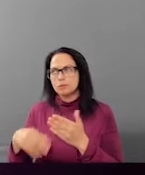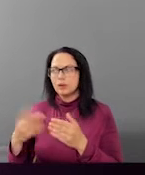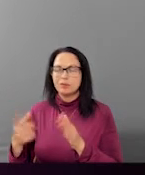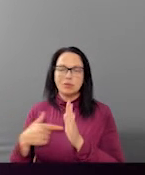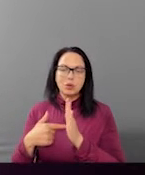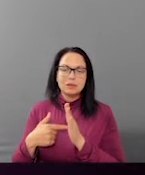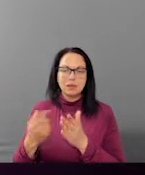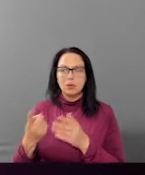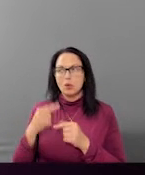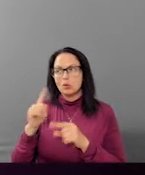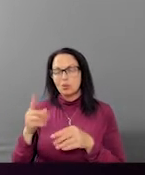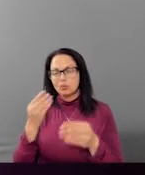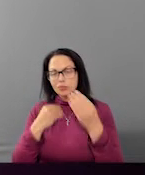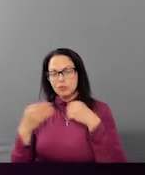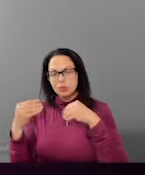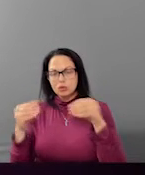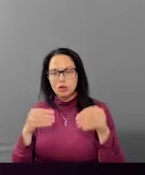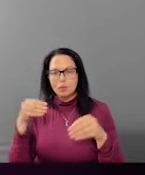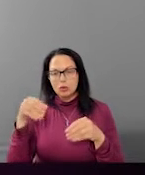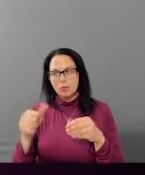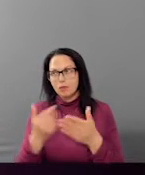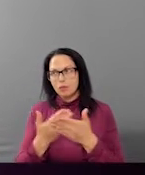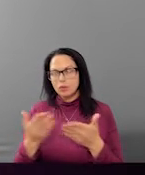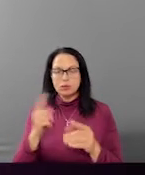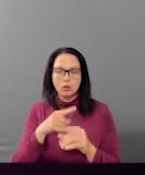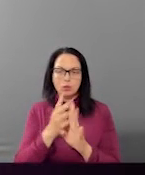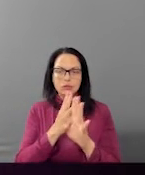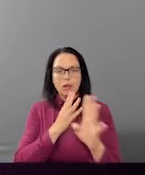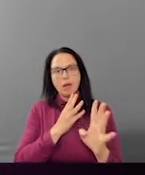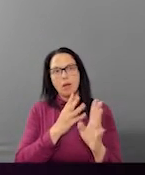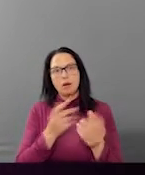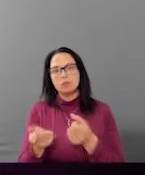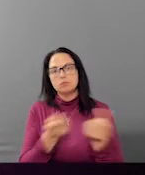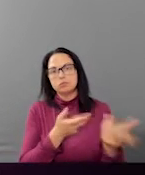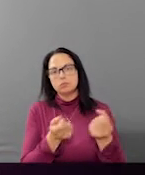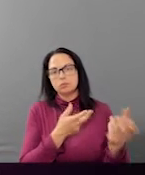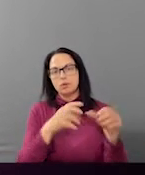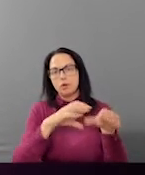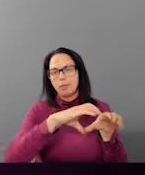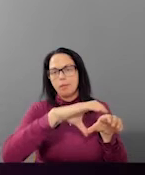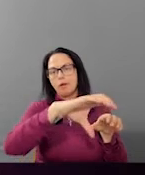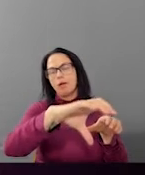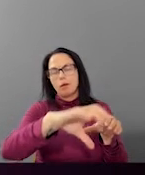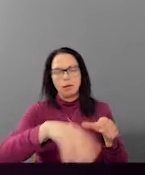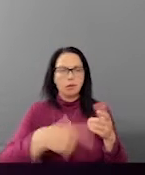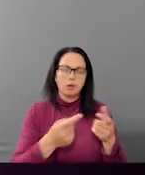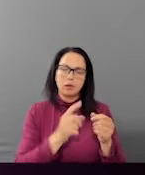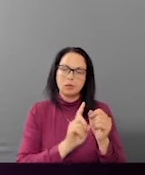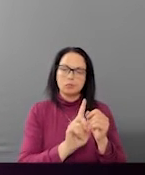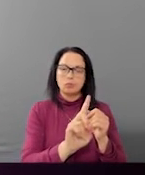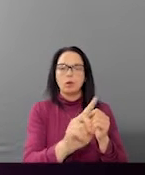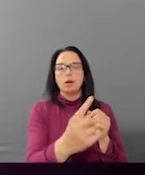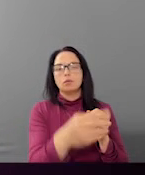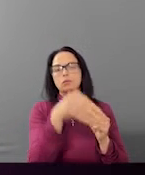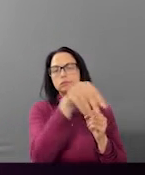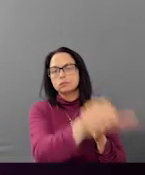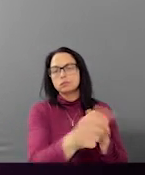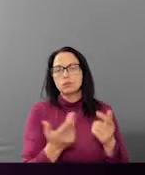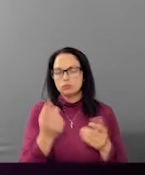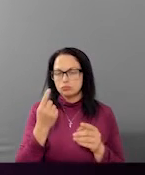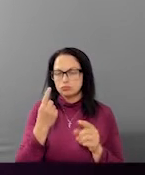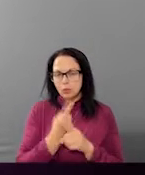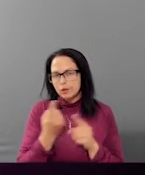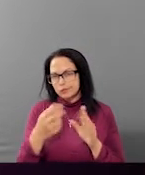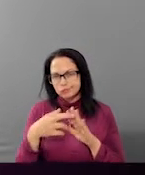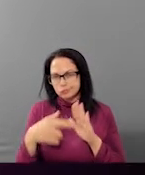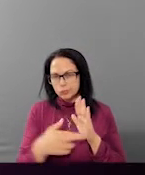for checking out is you stand in line. When you get to the front, you put all your groceries on the belt. When all your groceries are scanned, you pay. So it's just a set of rules